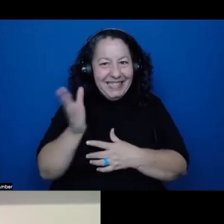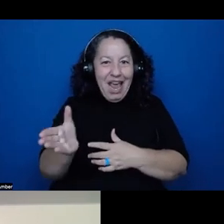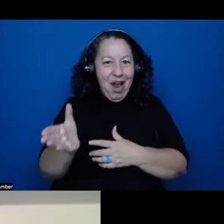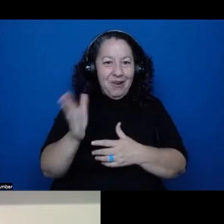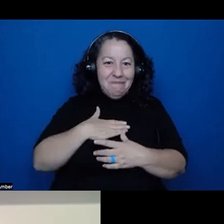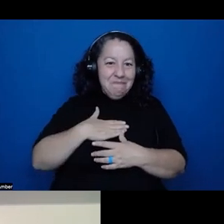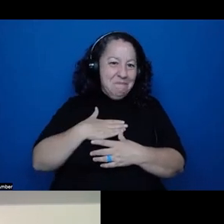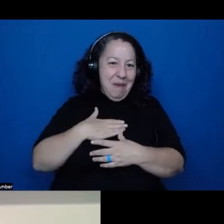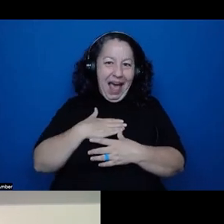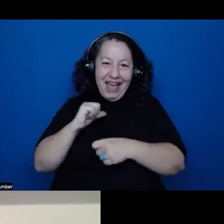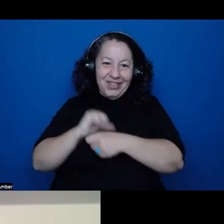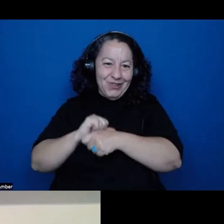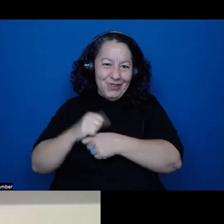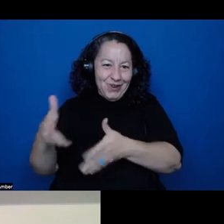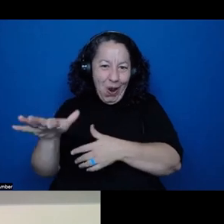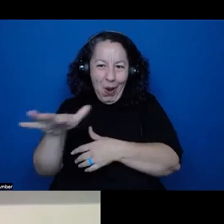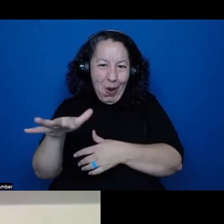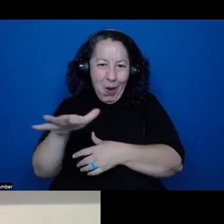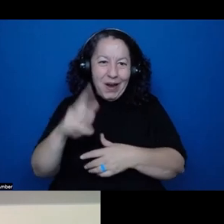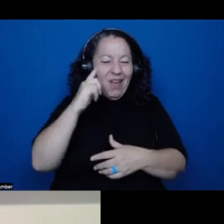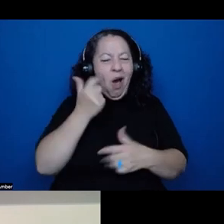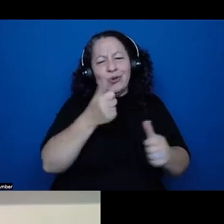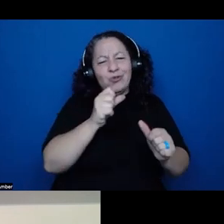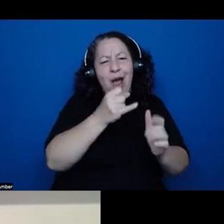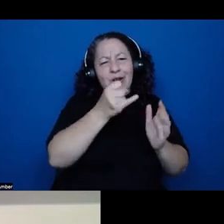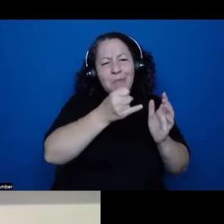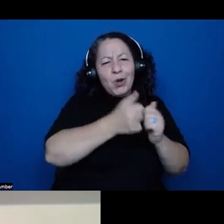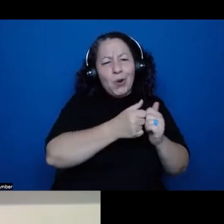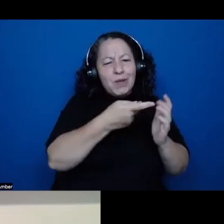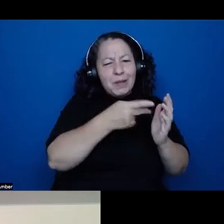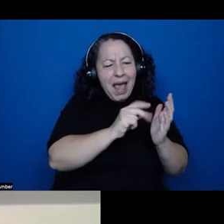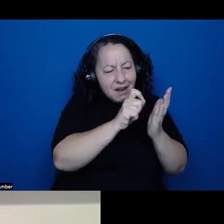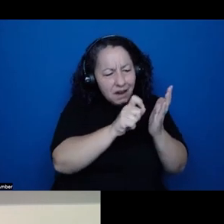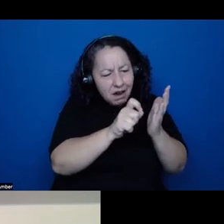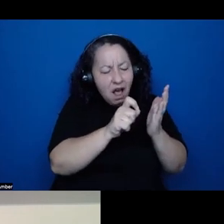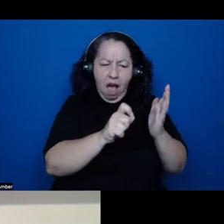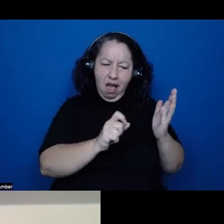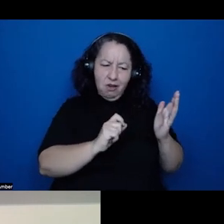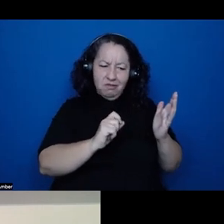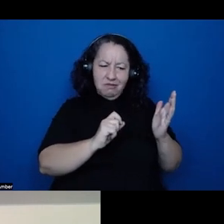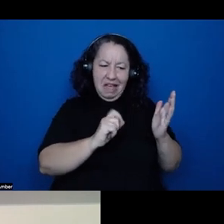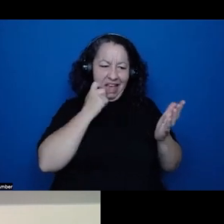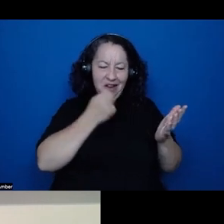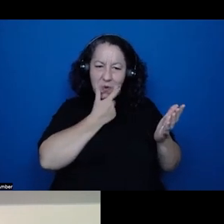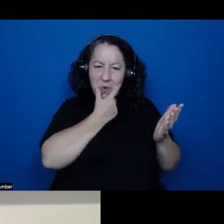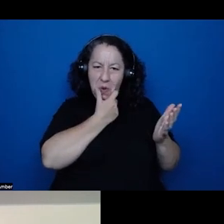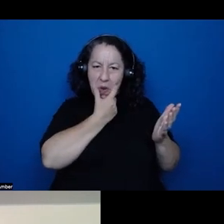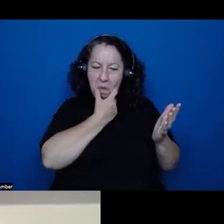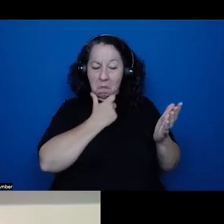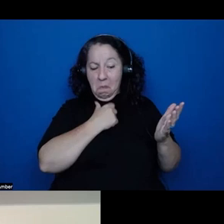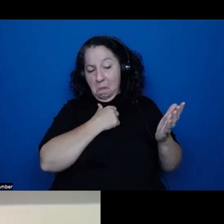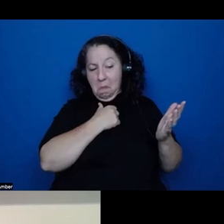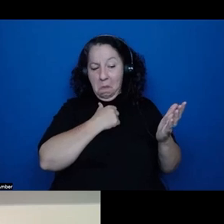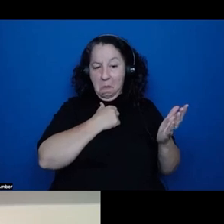let's just try this marking on the pen. And I was like, oh, this is really cool, so but as I've thought more about